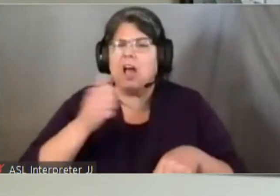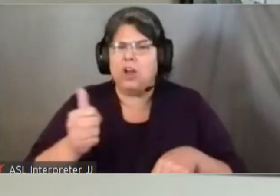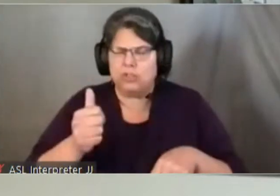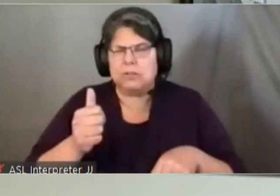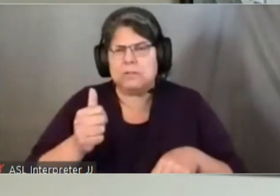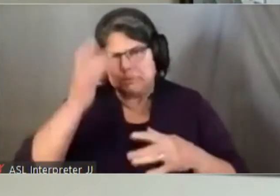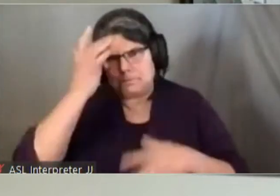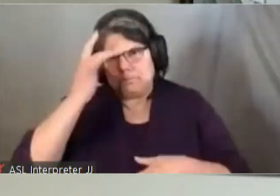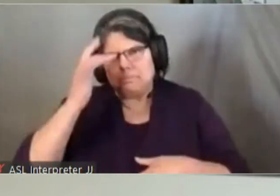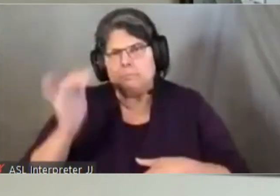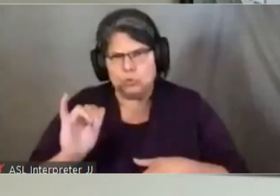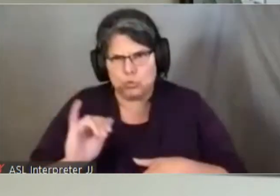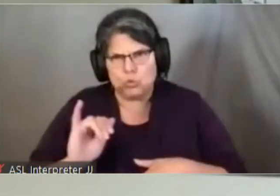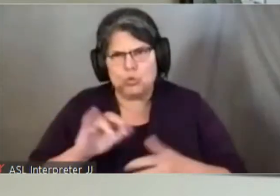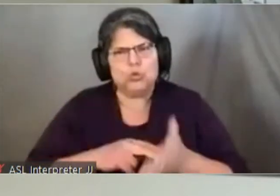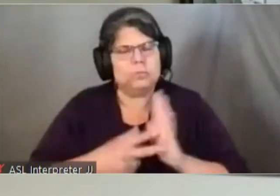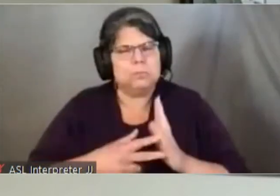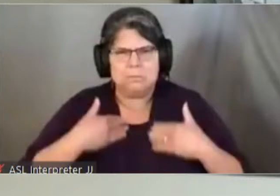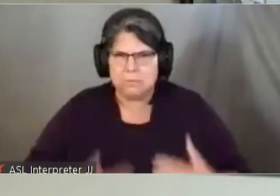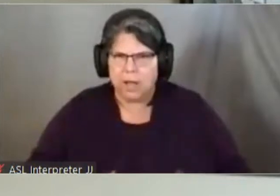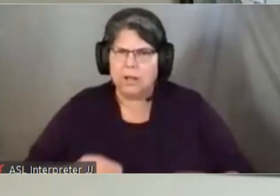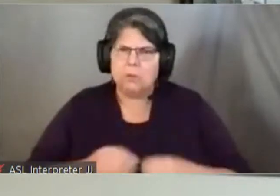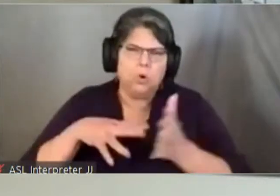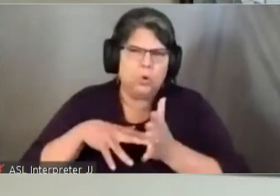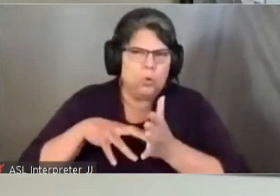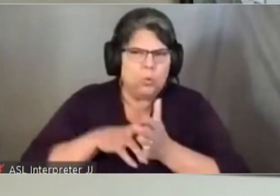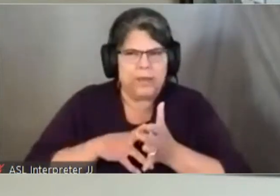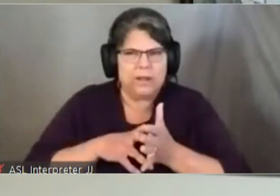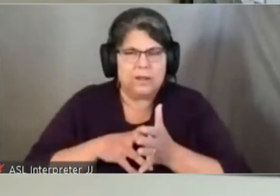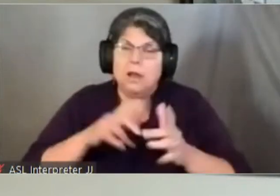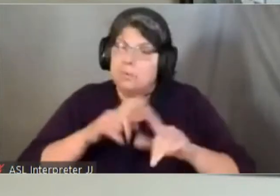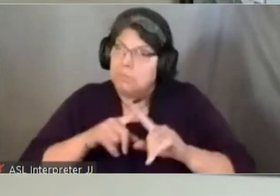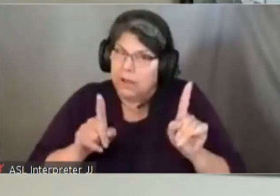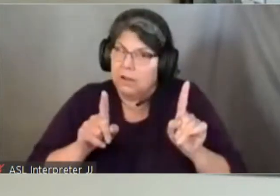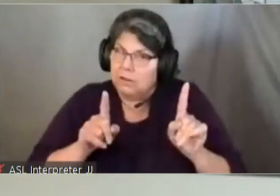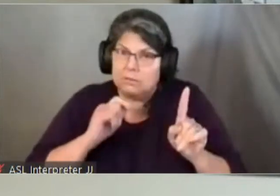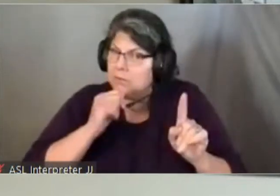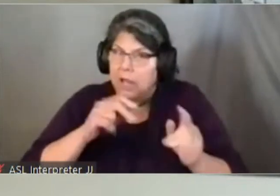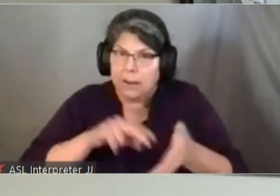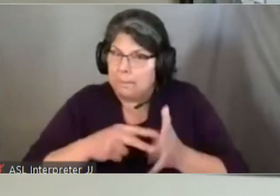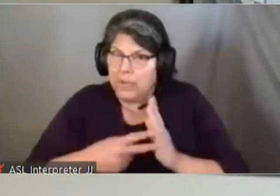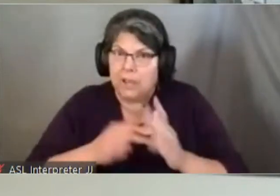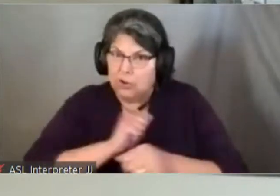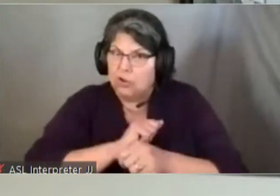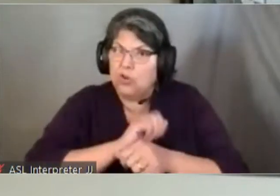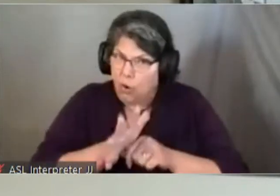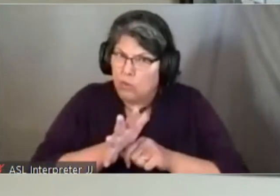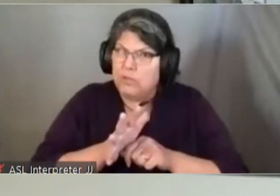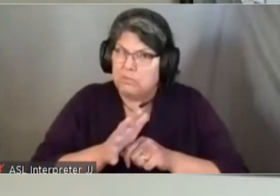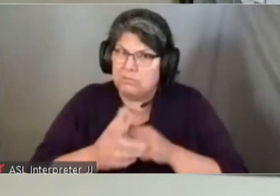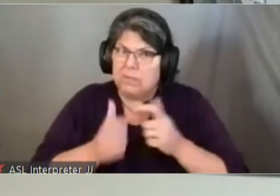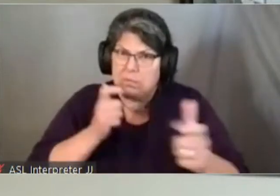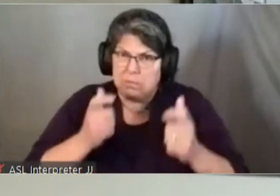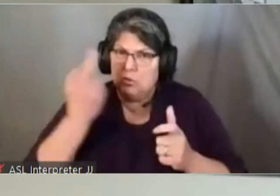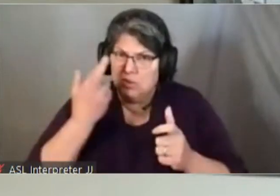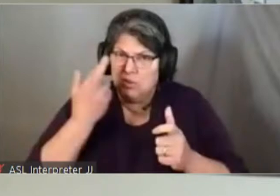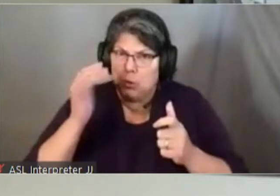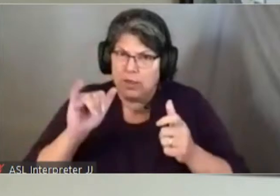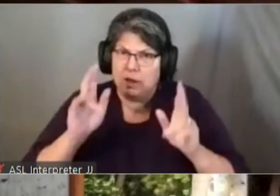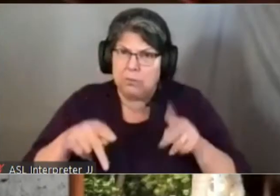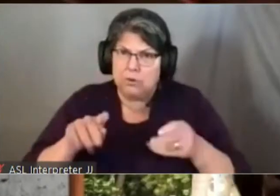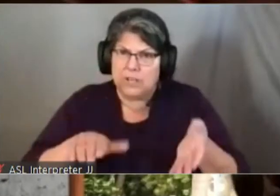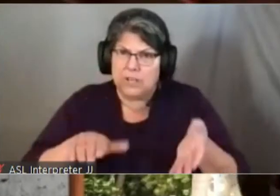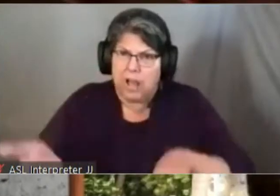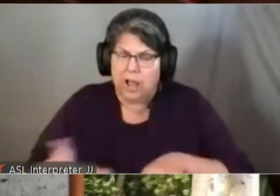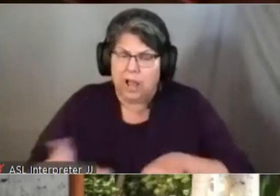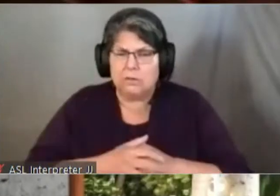very debilitated, though I don't think we should underestimate the fact that COVID was very much involved. And as